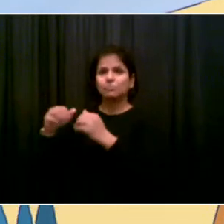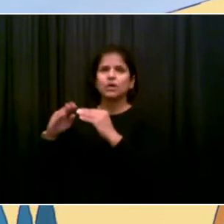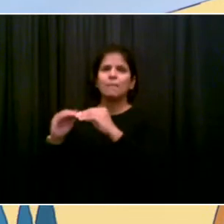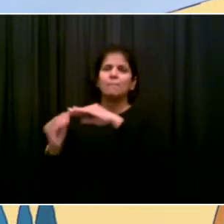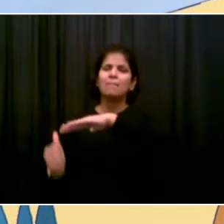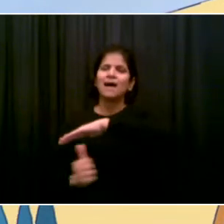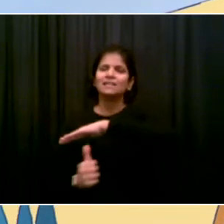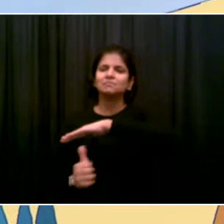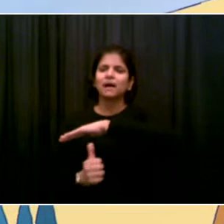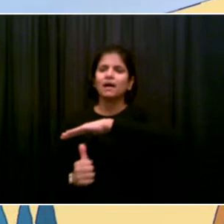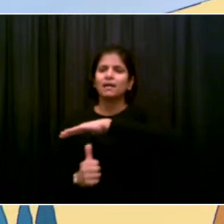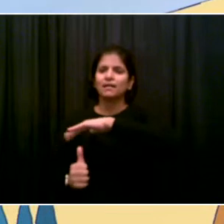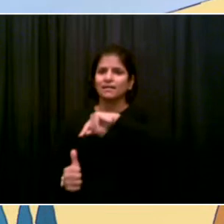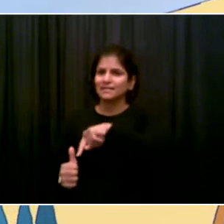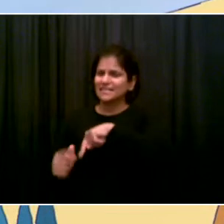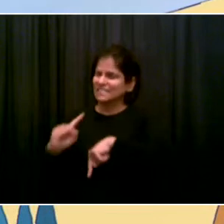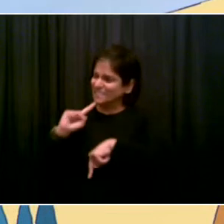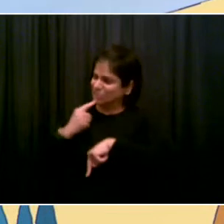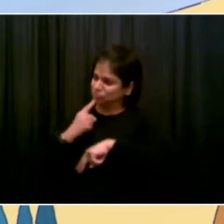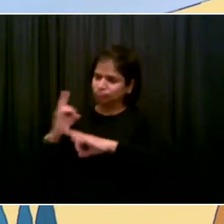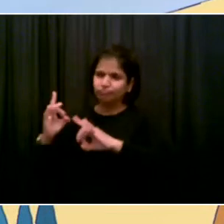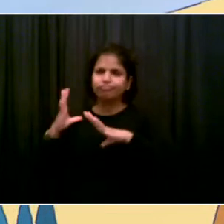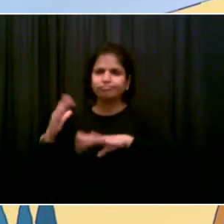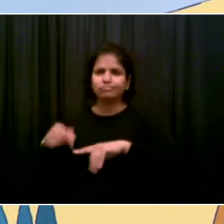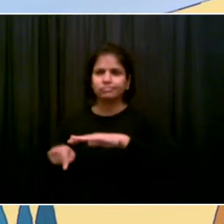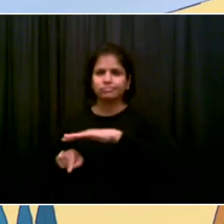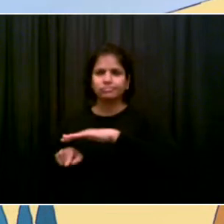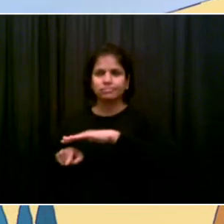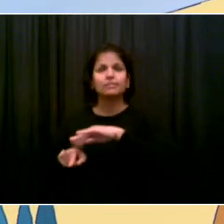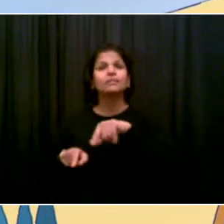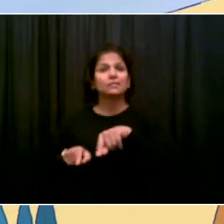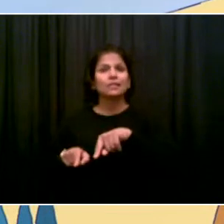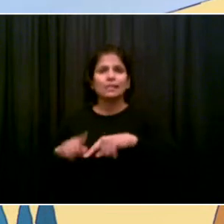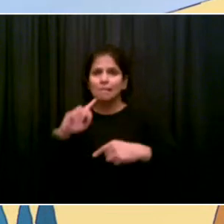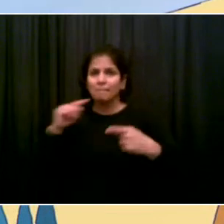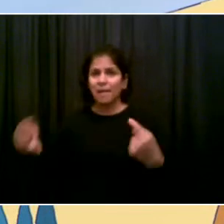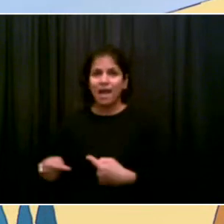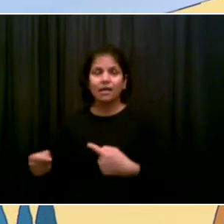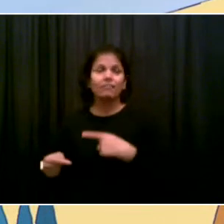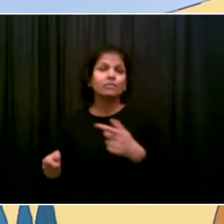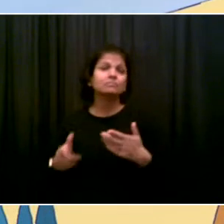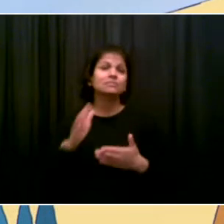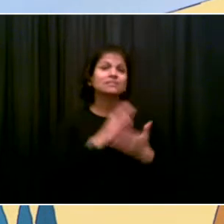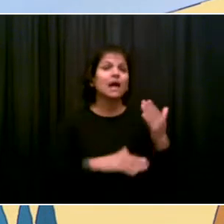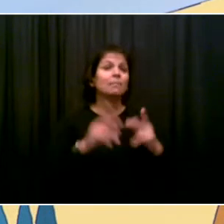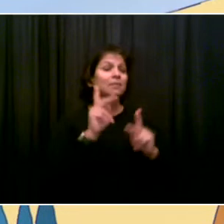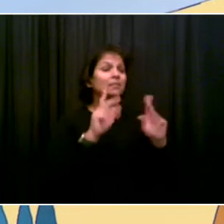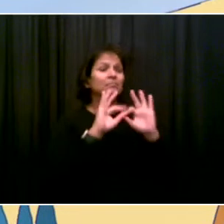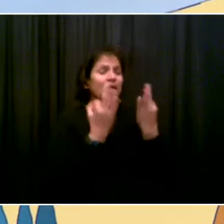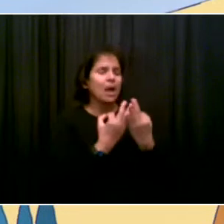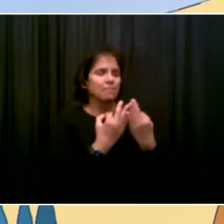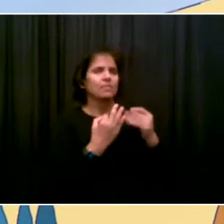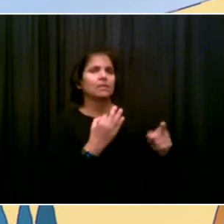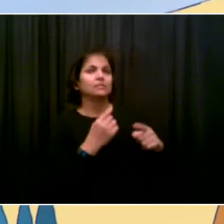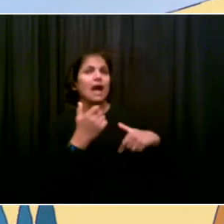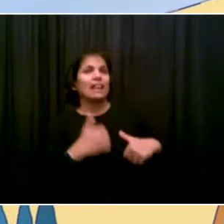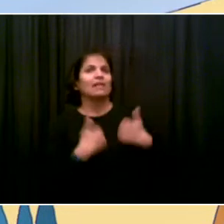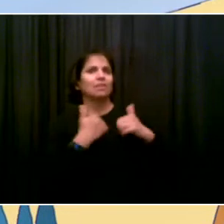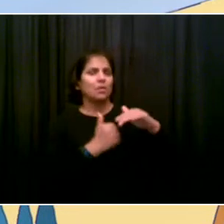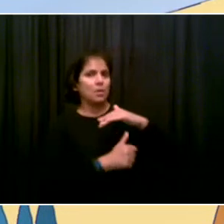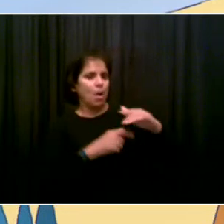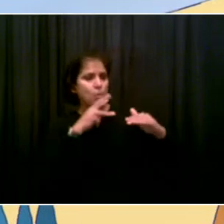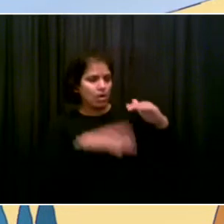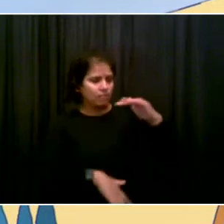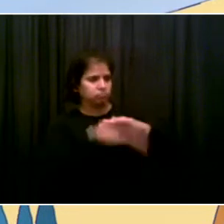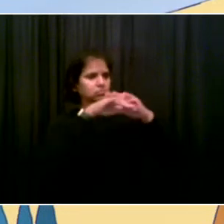very painful, let alone the horrible tragedies that some families went through when they lost people. But what I've understood is the vast majority